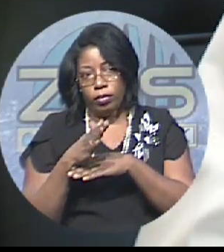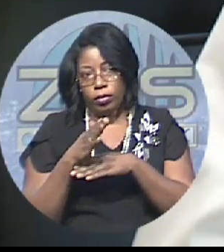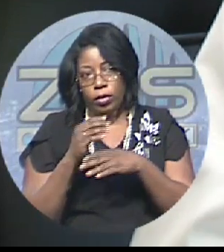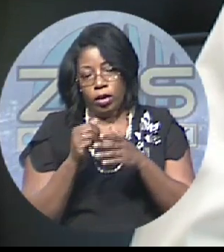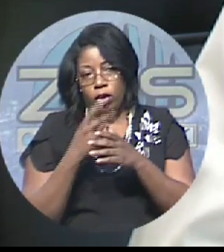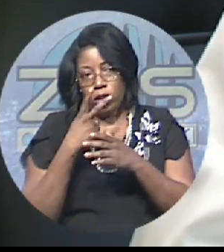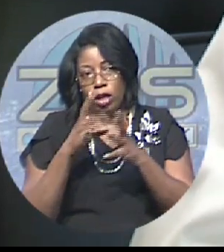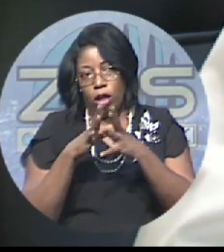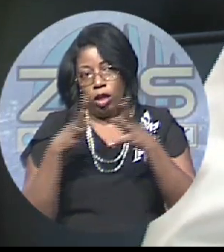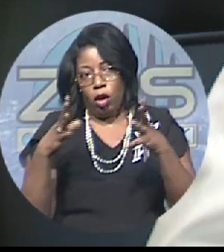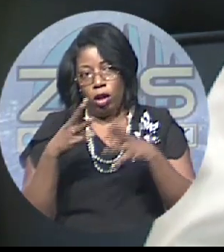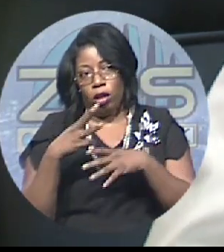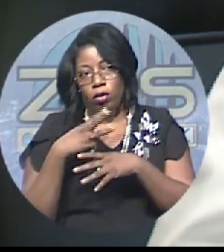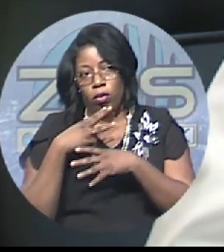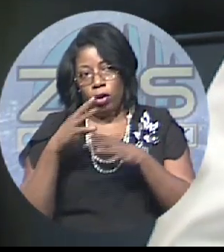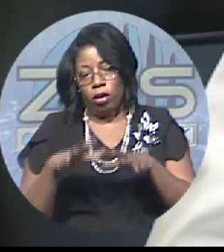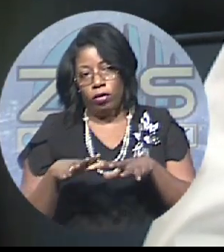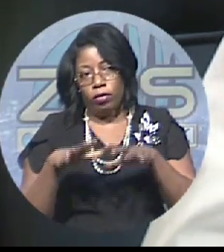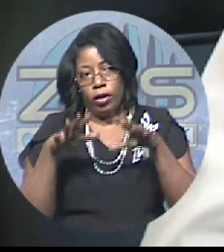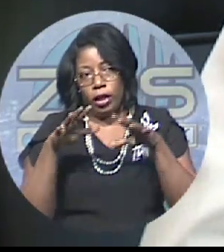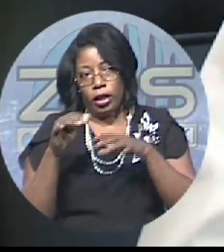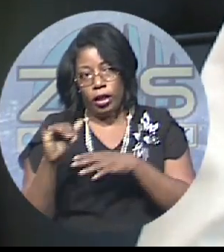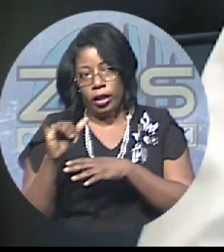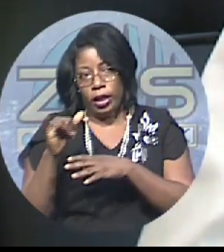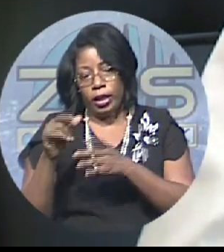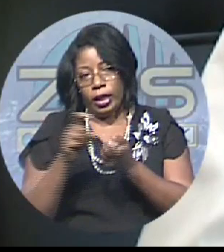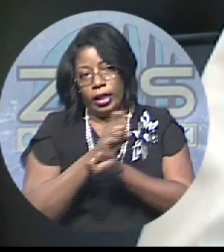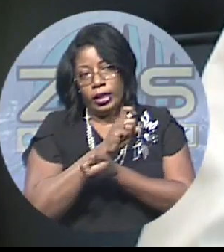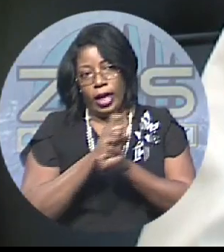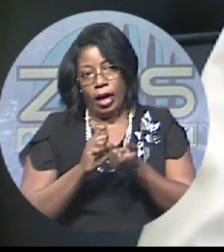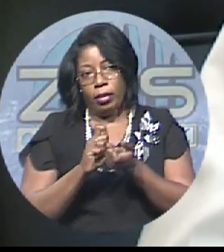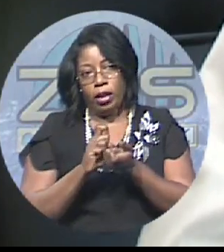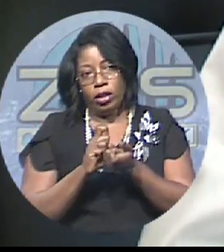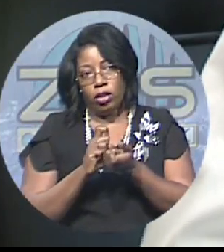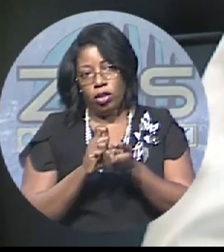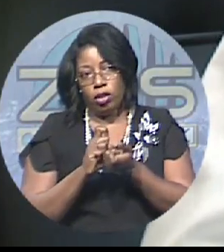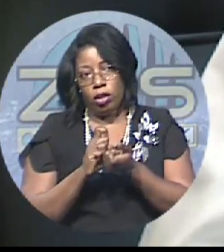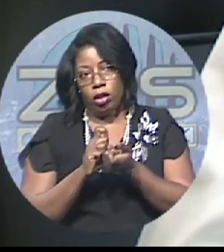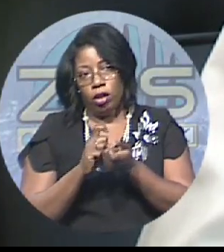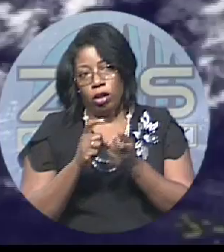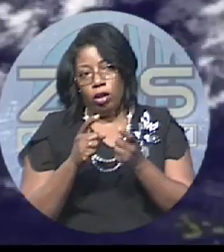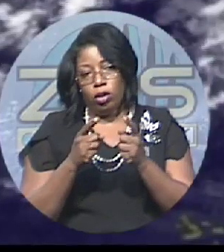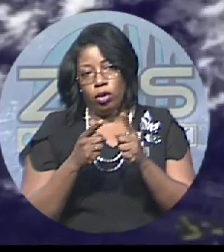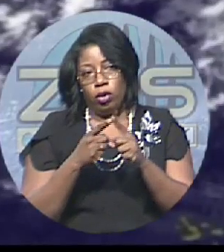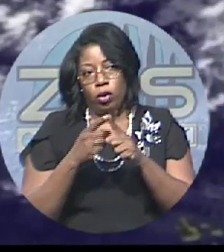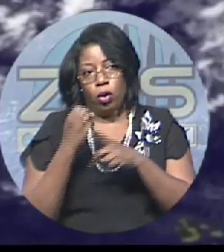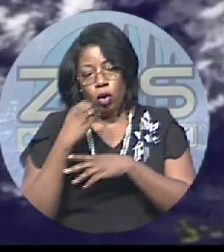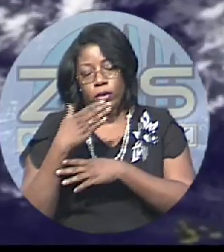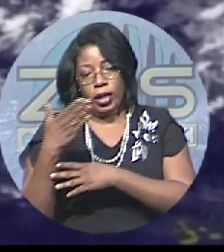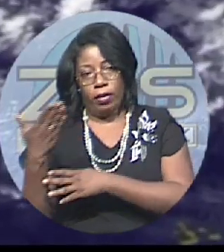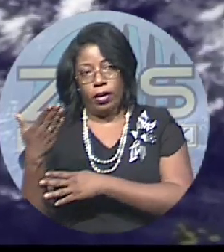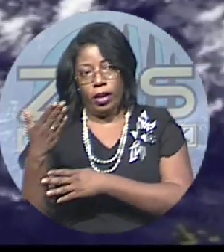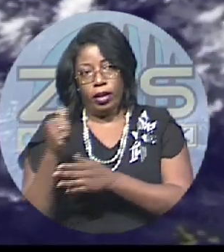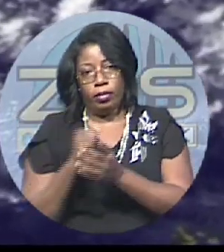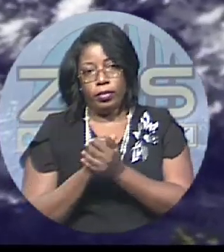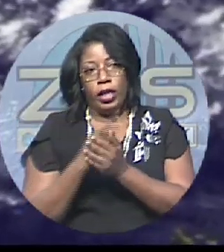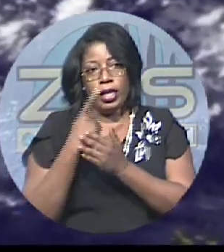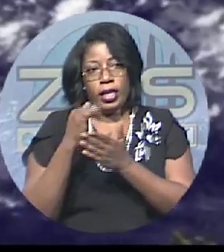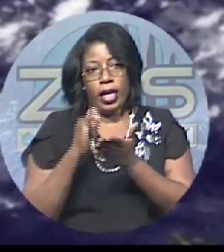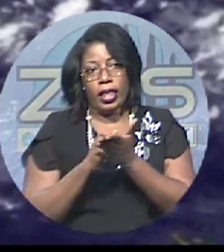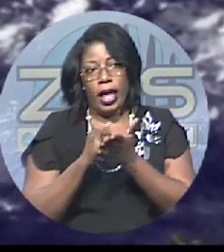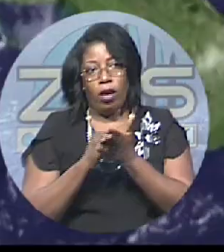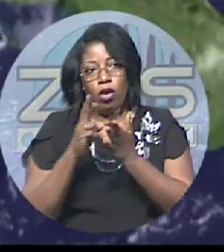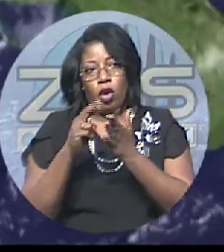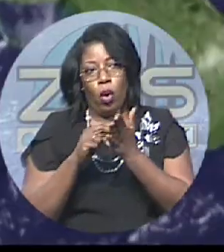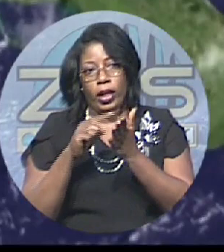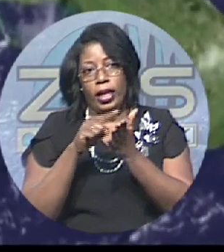extensive flooding, catastrophic damage to structure and infrastructure. Meteorologists initially recorded